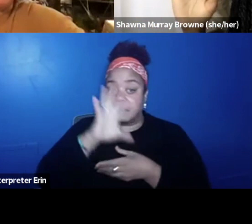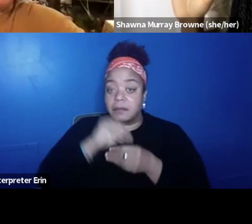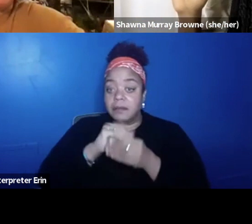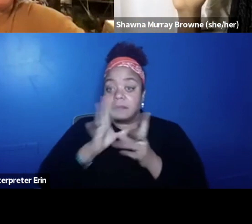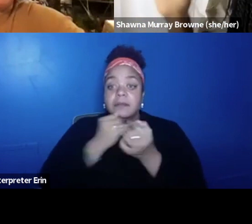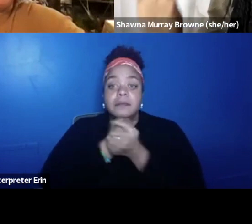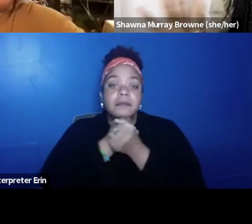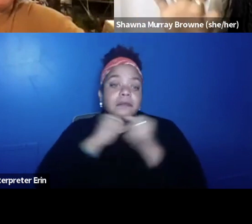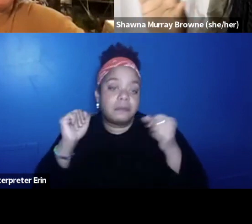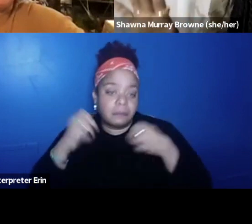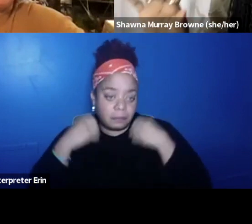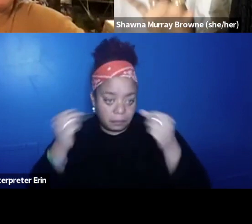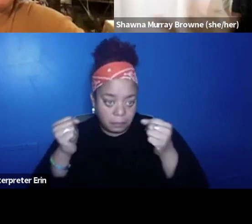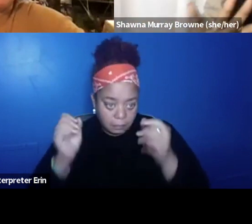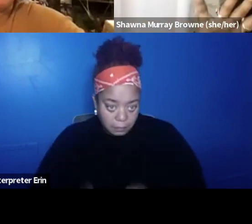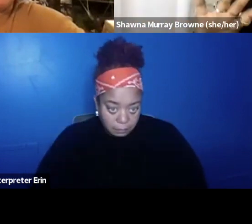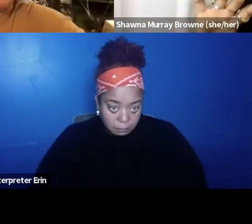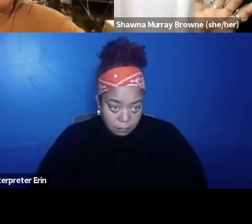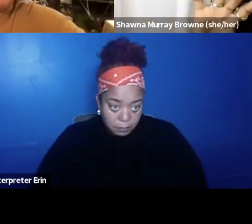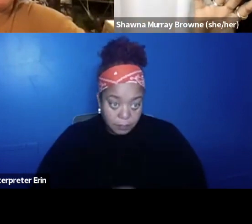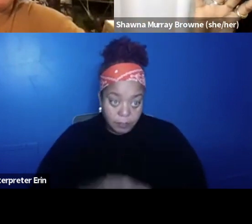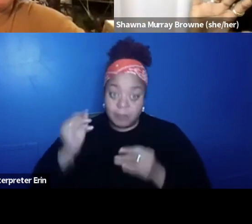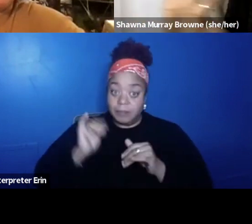in alignment with